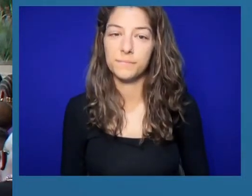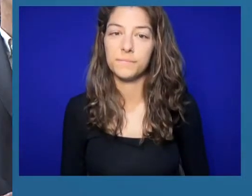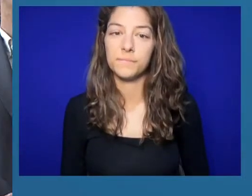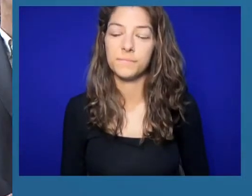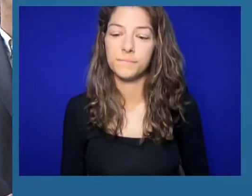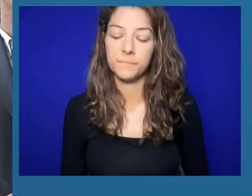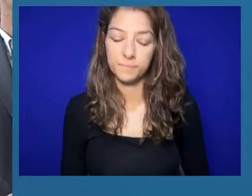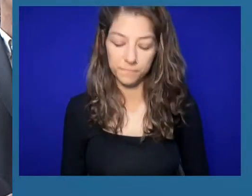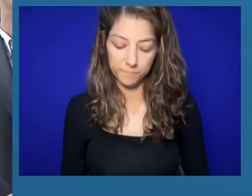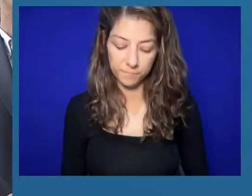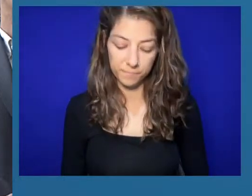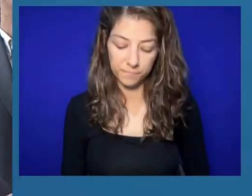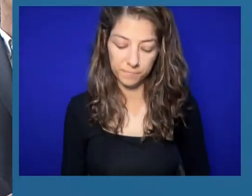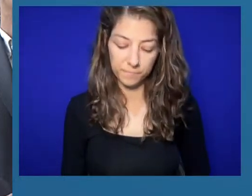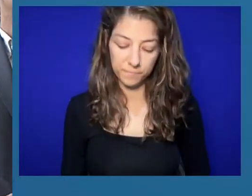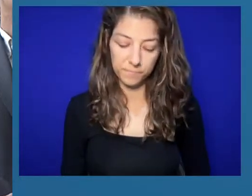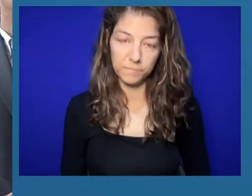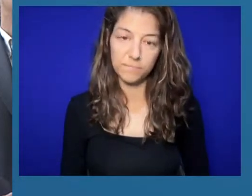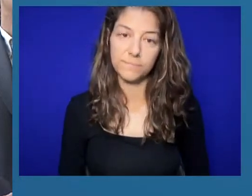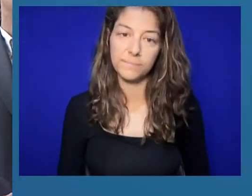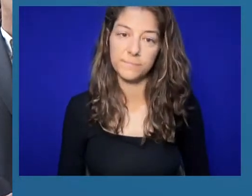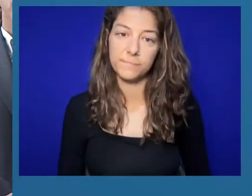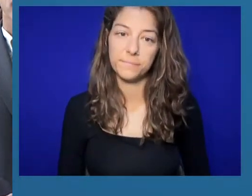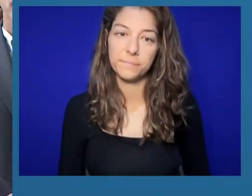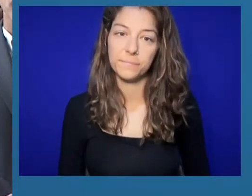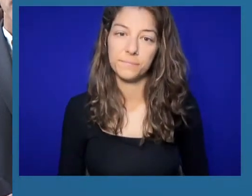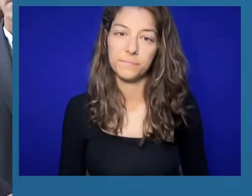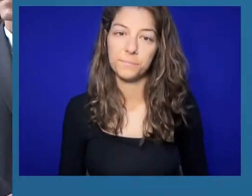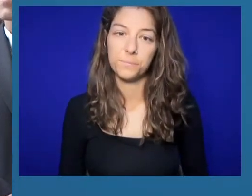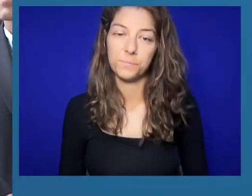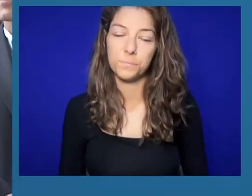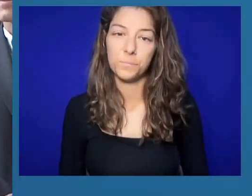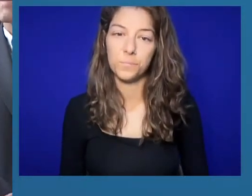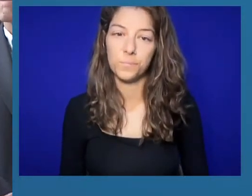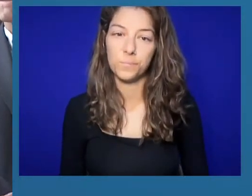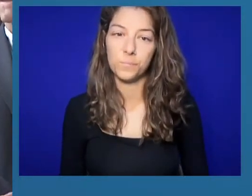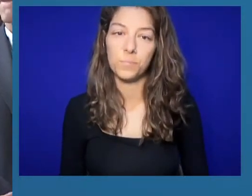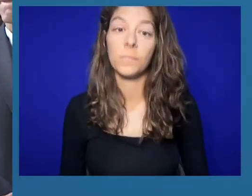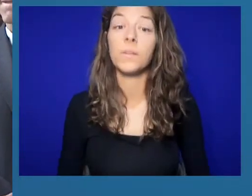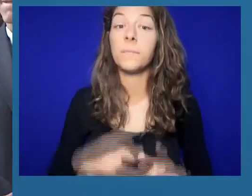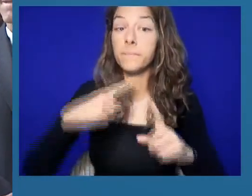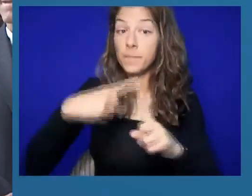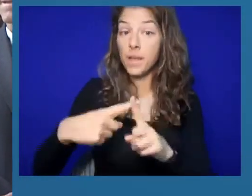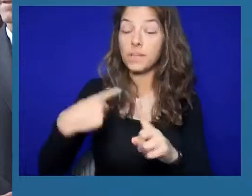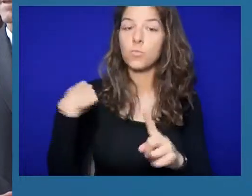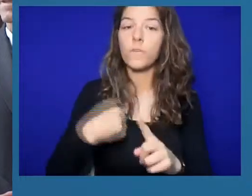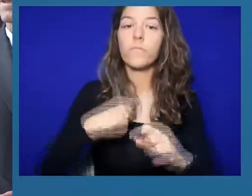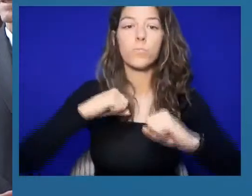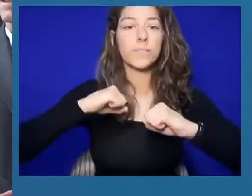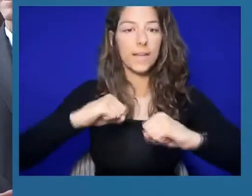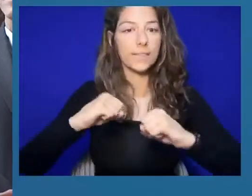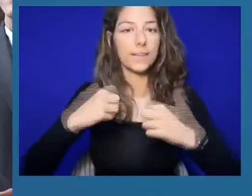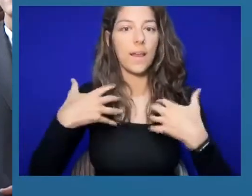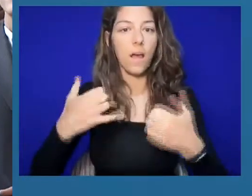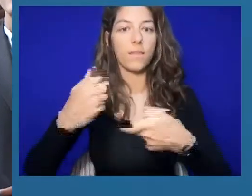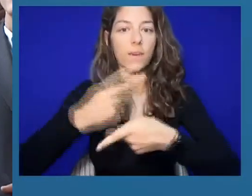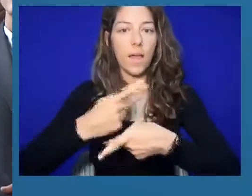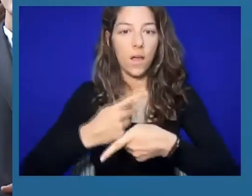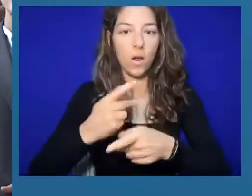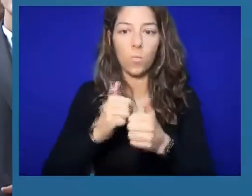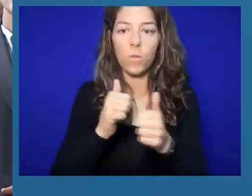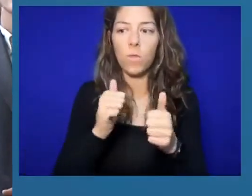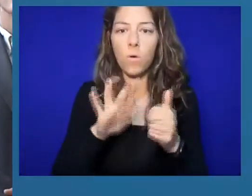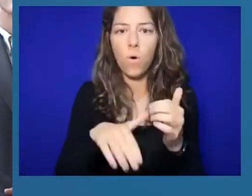Uno que hoy hemos protegido. Okay? In addition, we have protected our health care with all the attacks